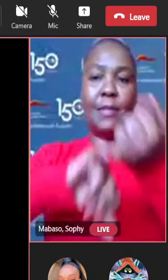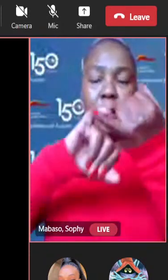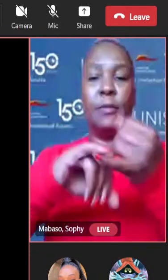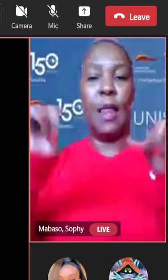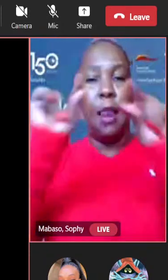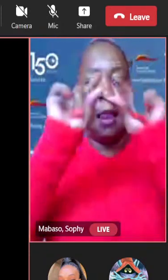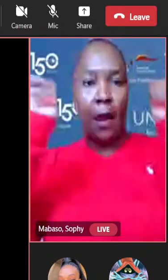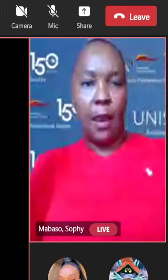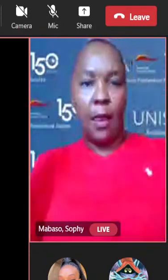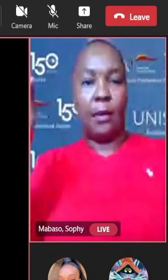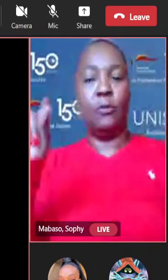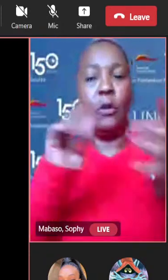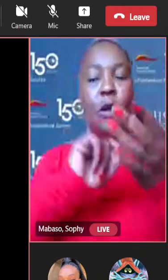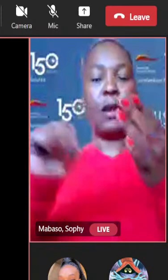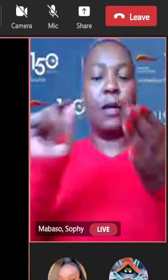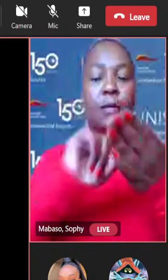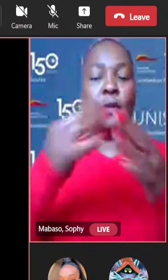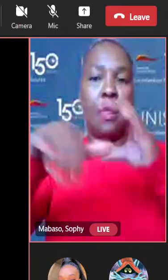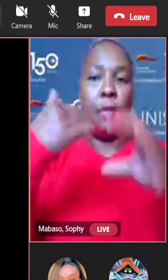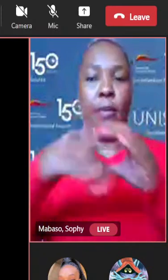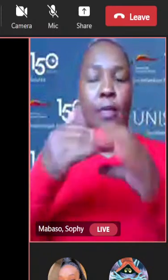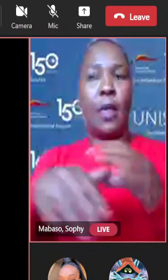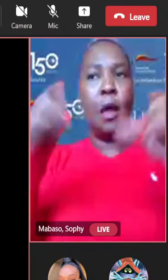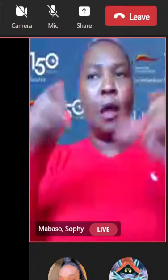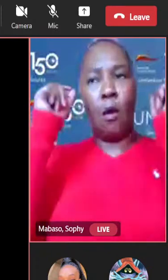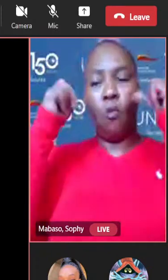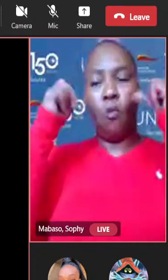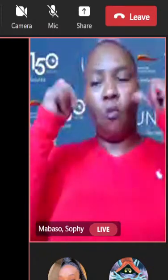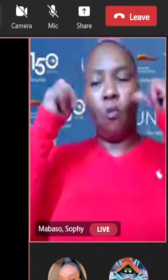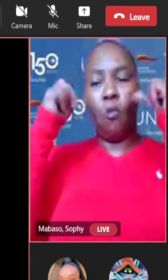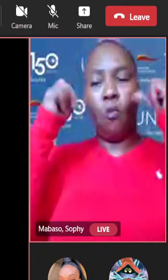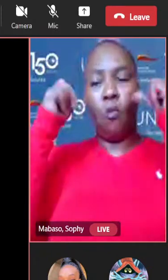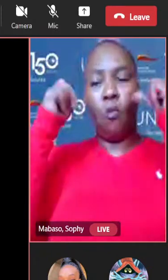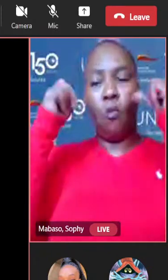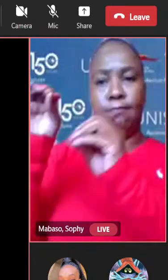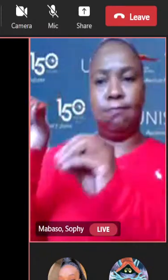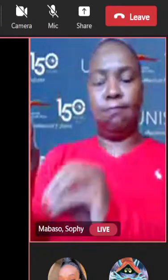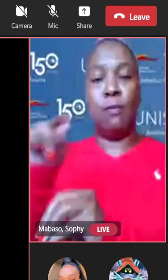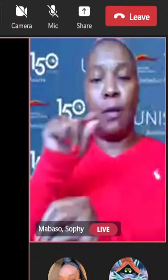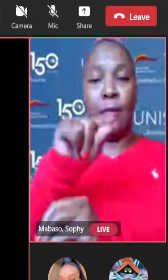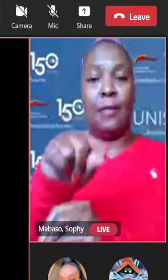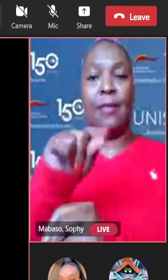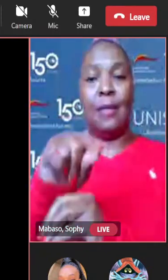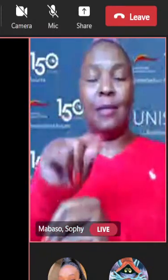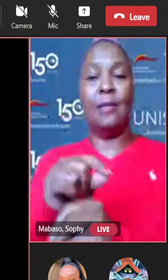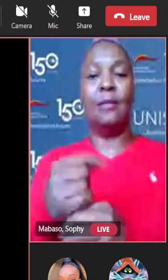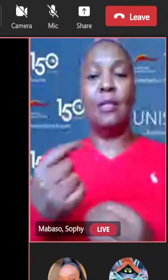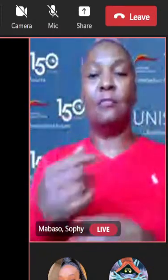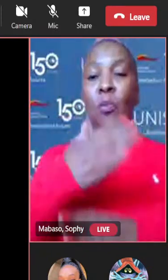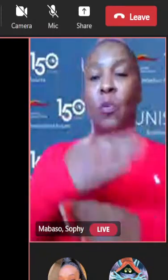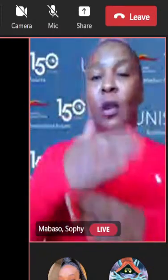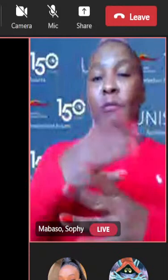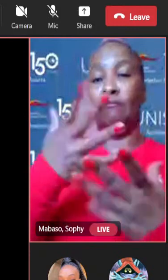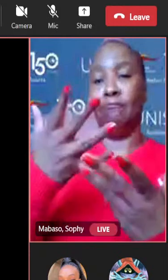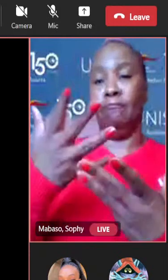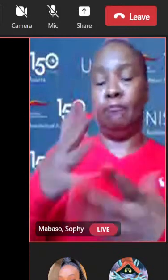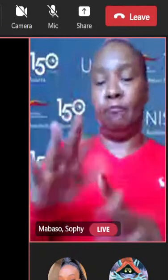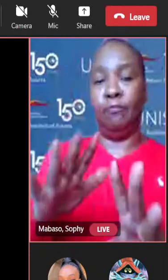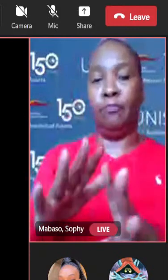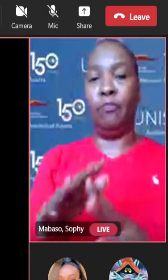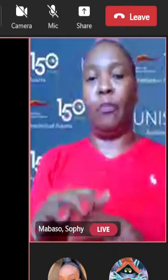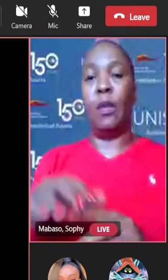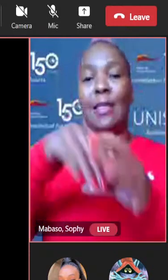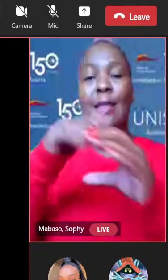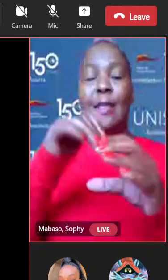that they are aware that you are escalating the matter. It has already been dealt with within the contact